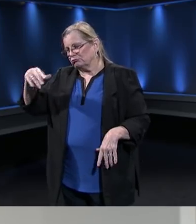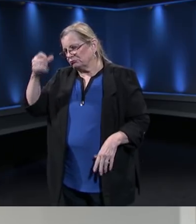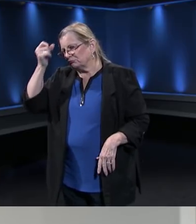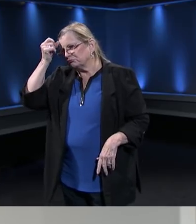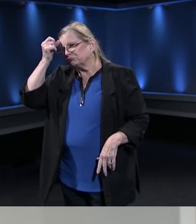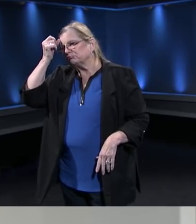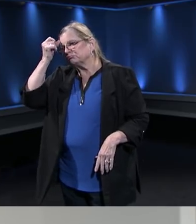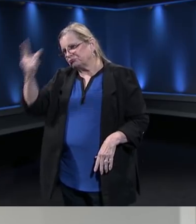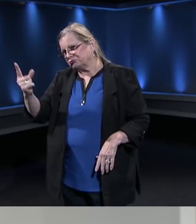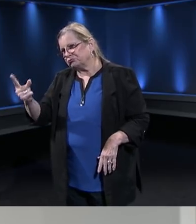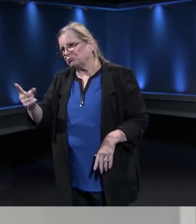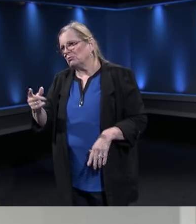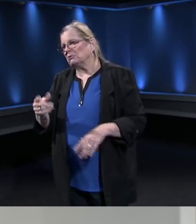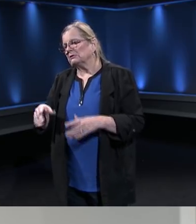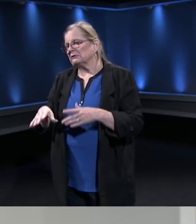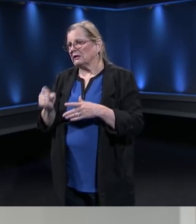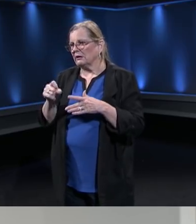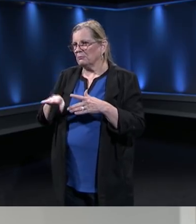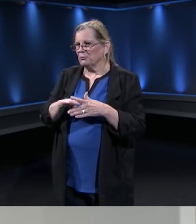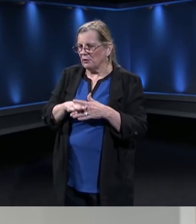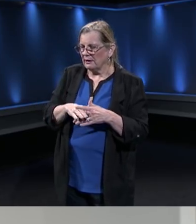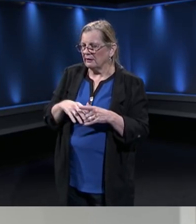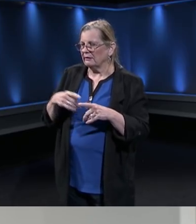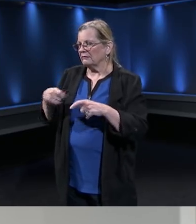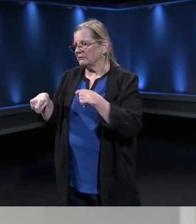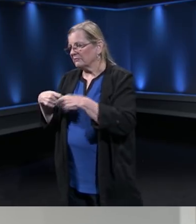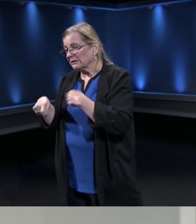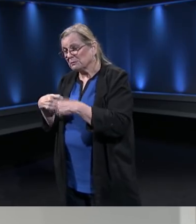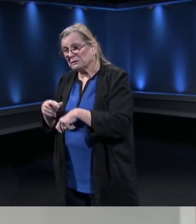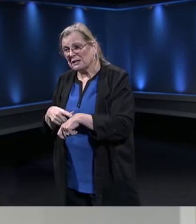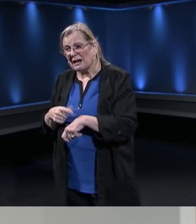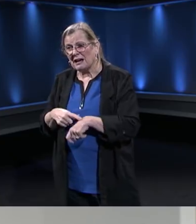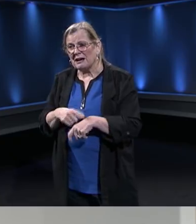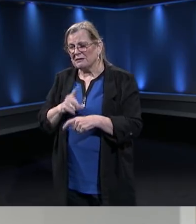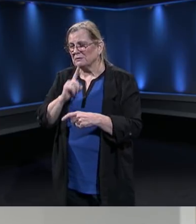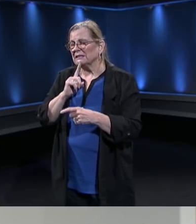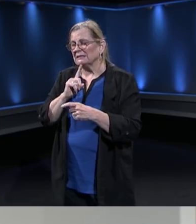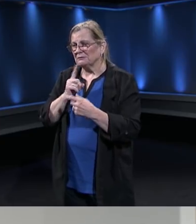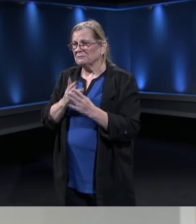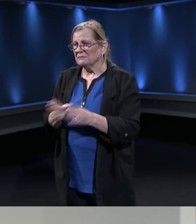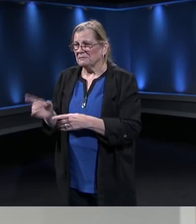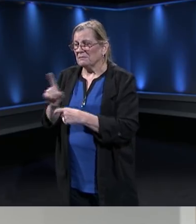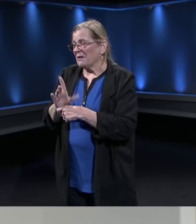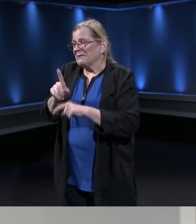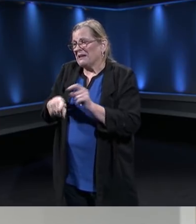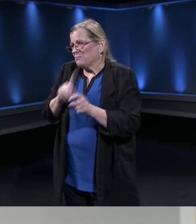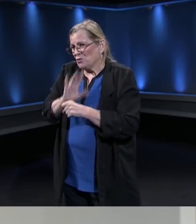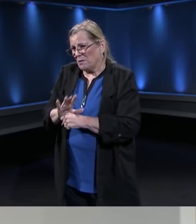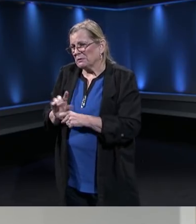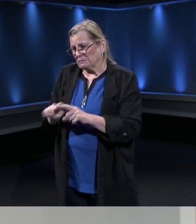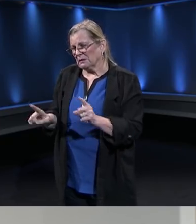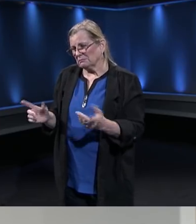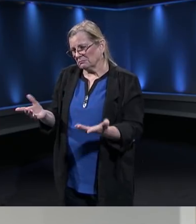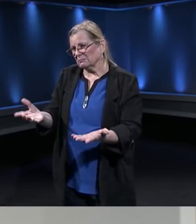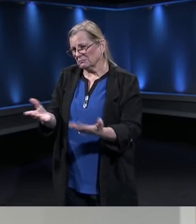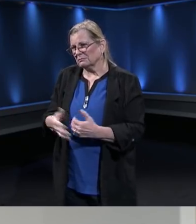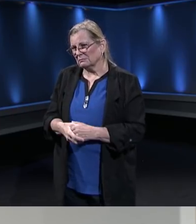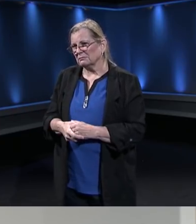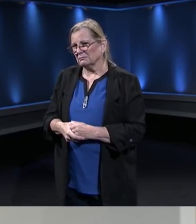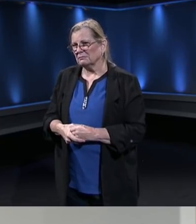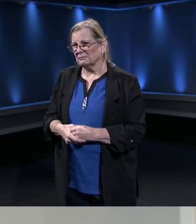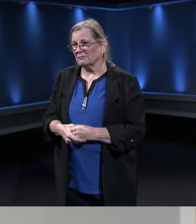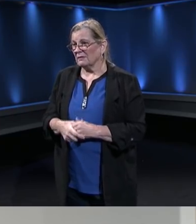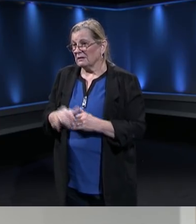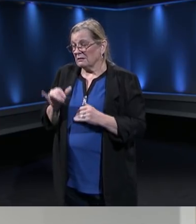more flexible. And we are committed to working with you to figure out how to make it work for every family as much as possible with the